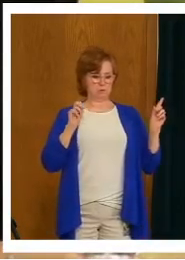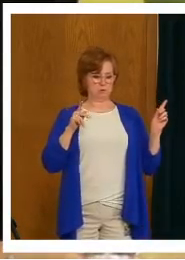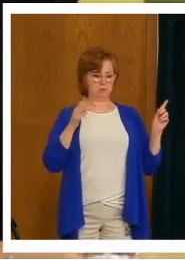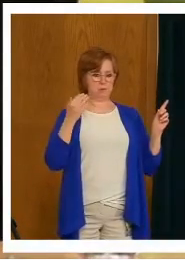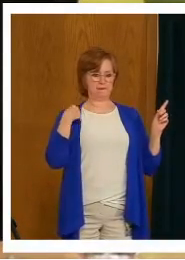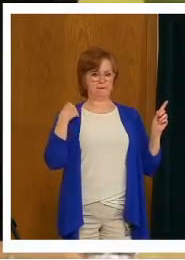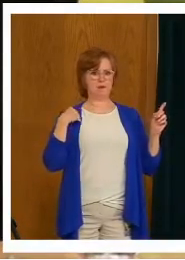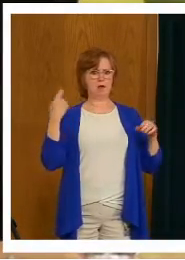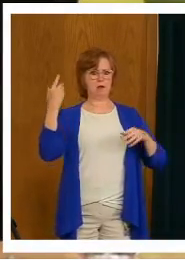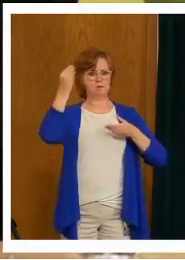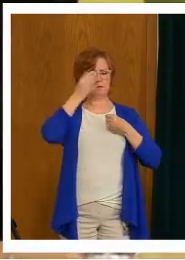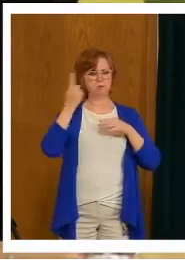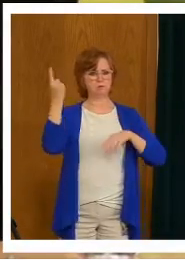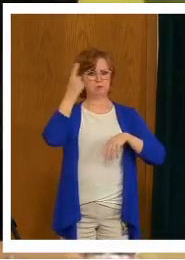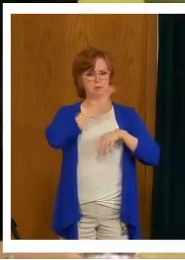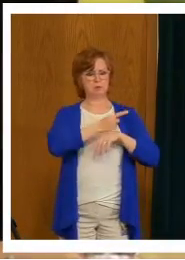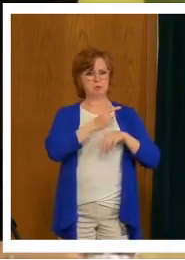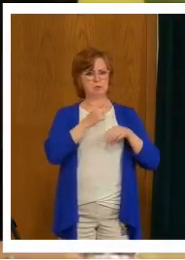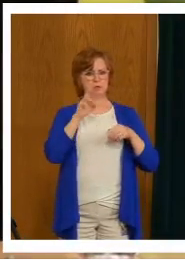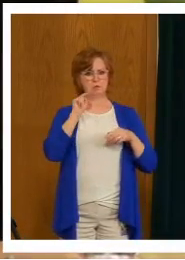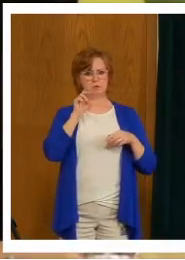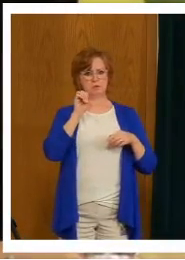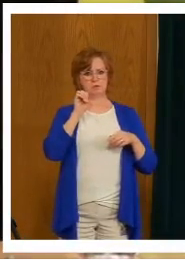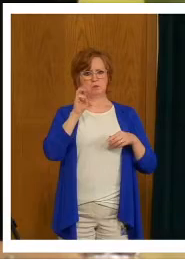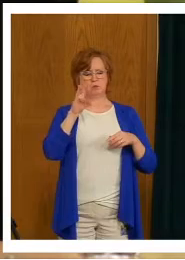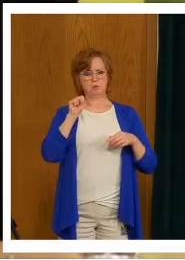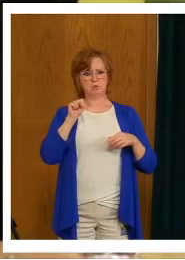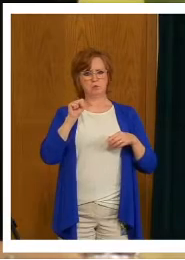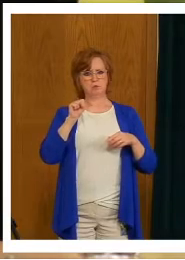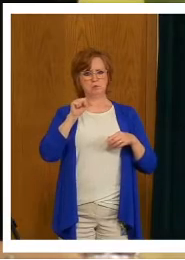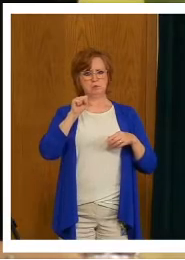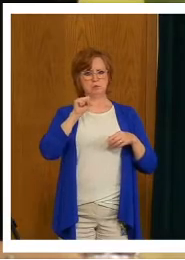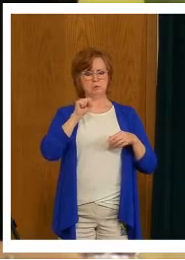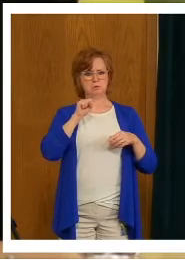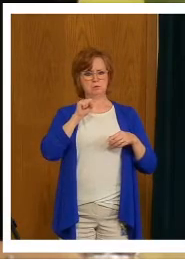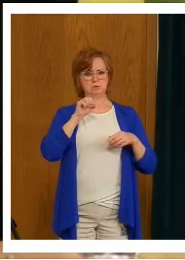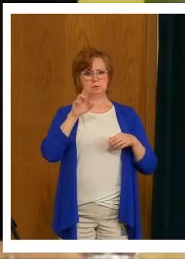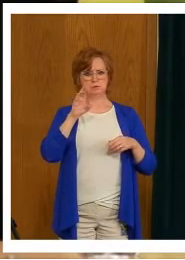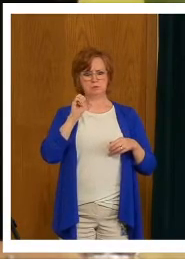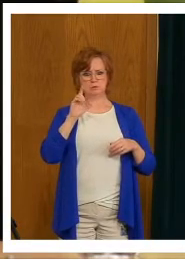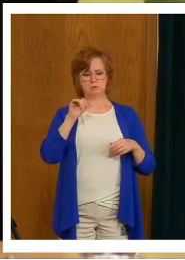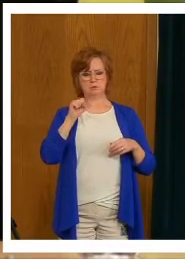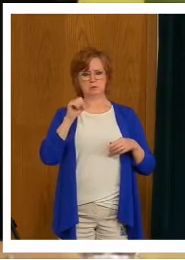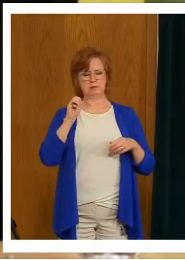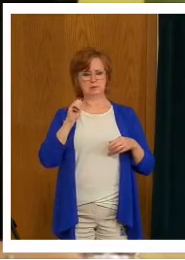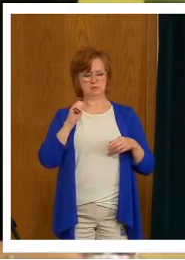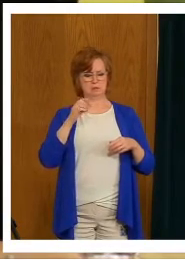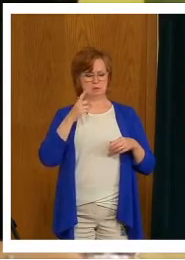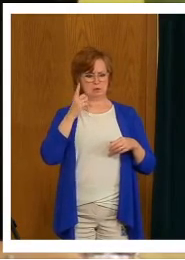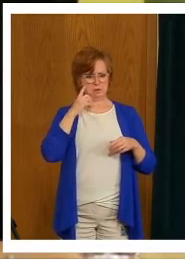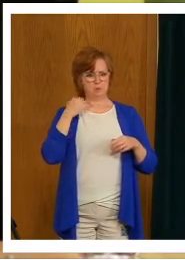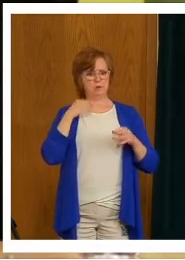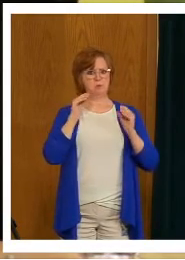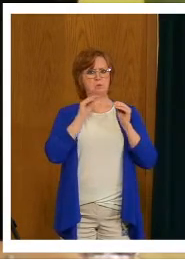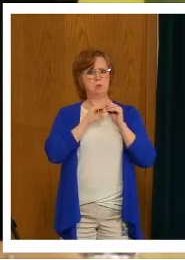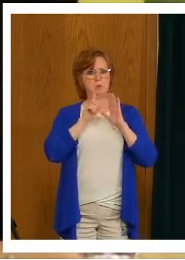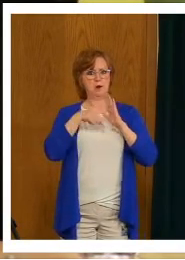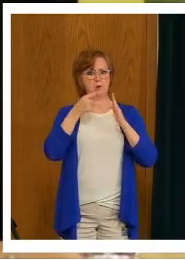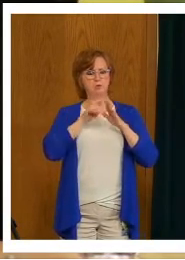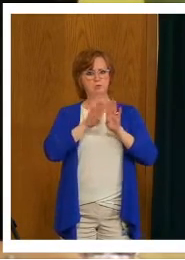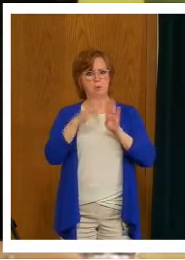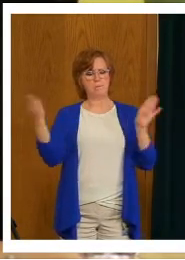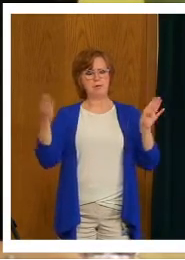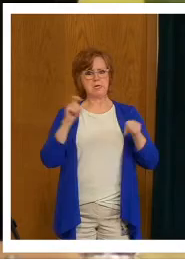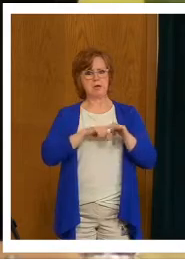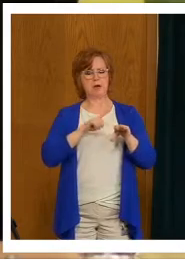that in today's news release, which I have somewhere here, with respect to changing the hours of availability for the program that